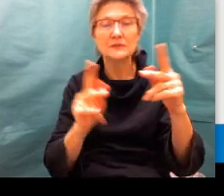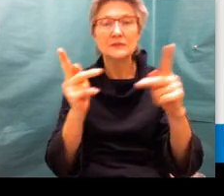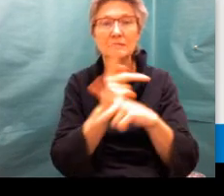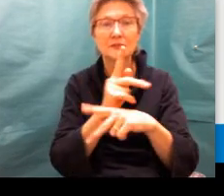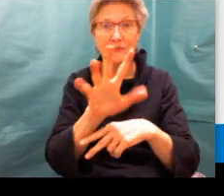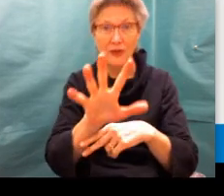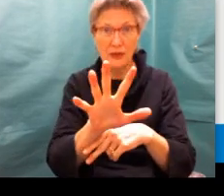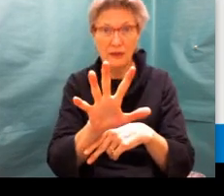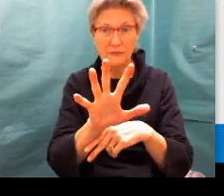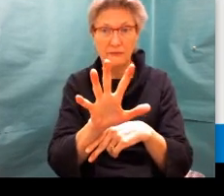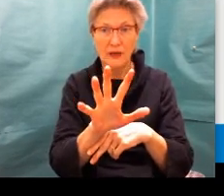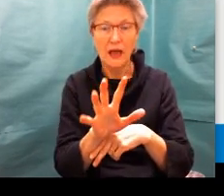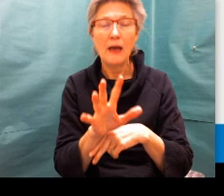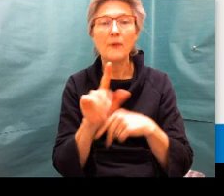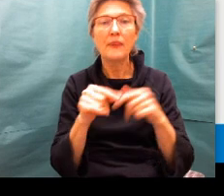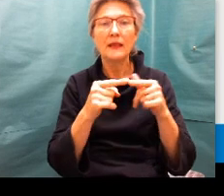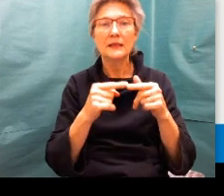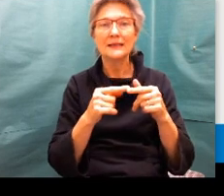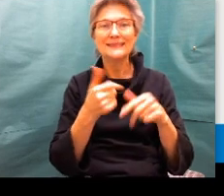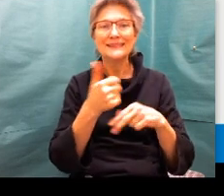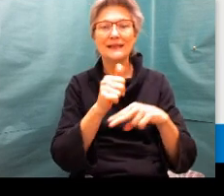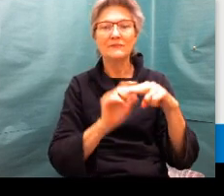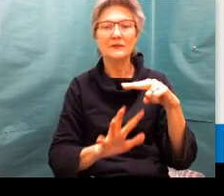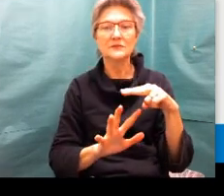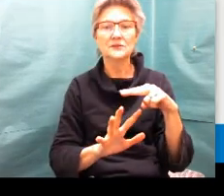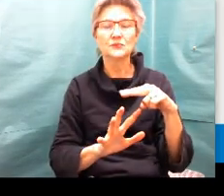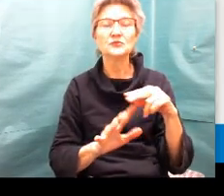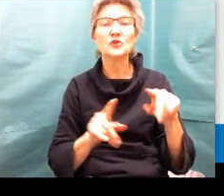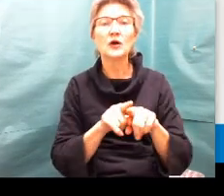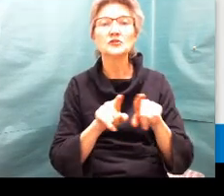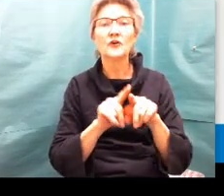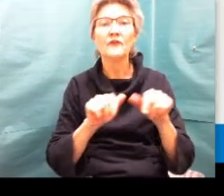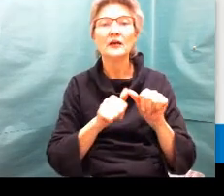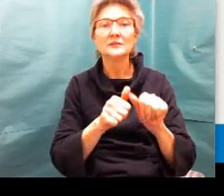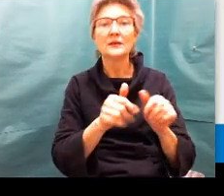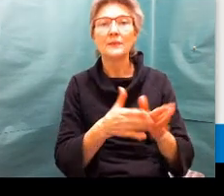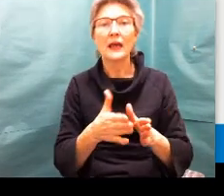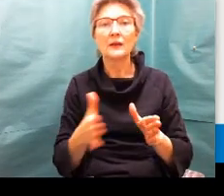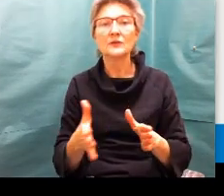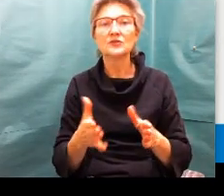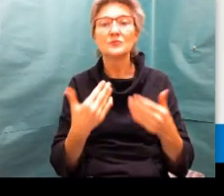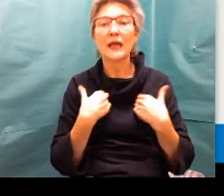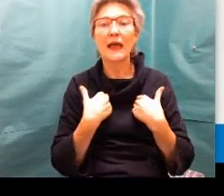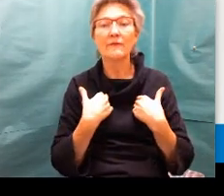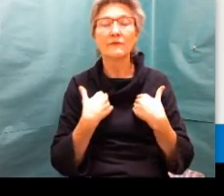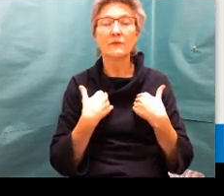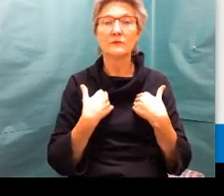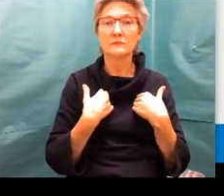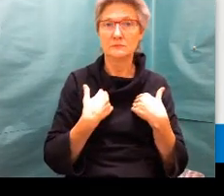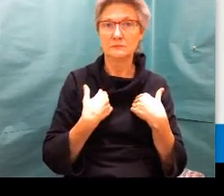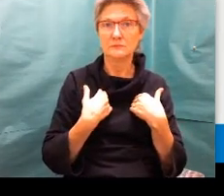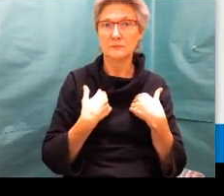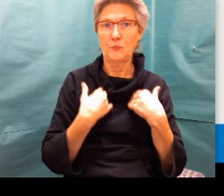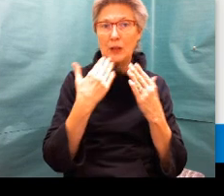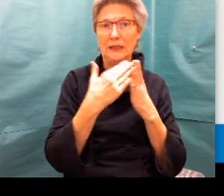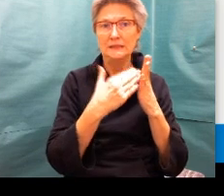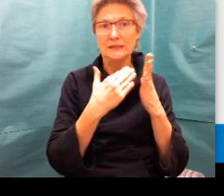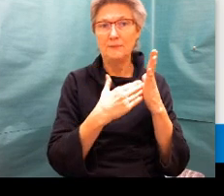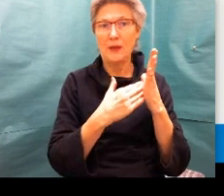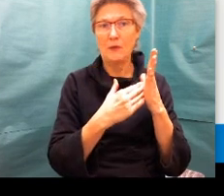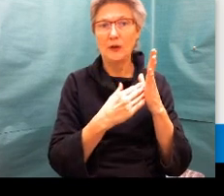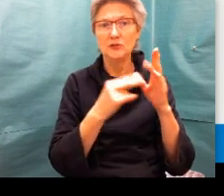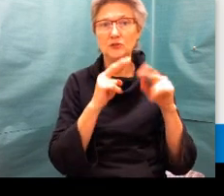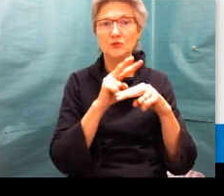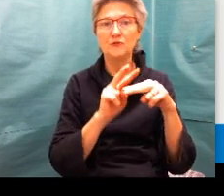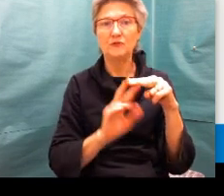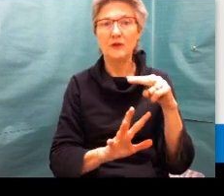times 5, I would then get 10/5, which also follows this pattern. So we have, if I were going to list them, I would write